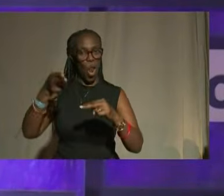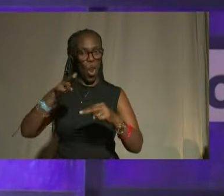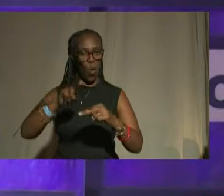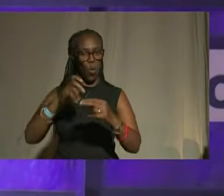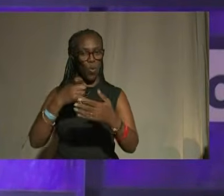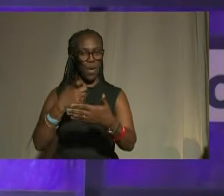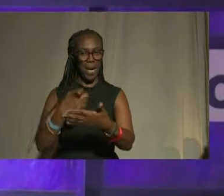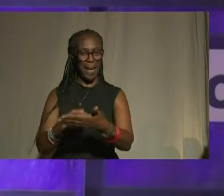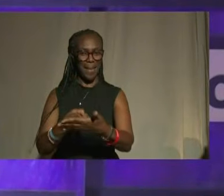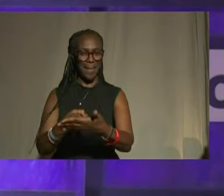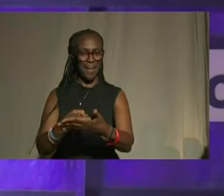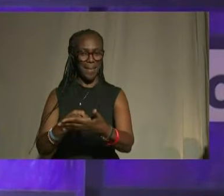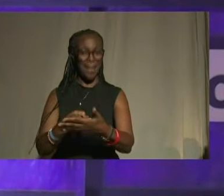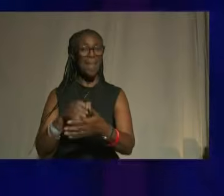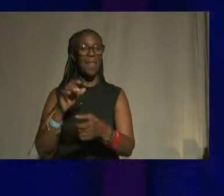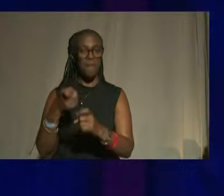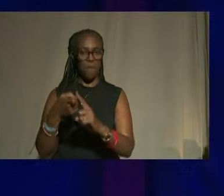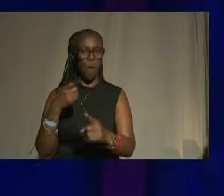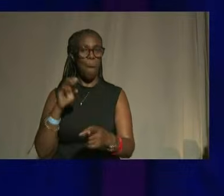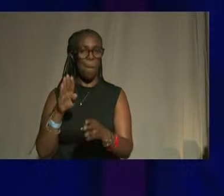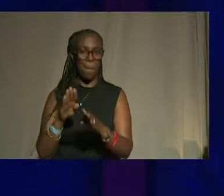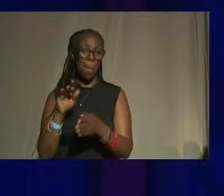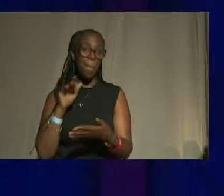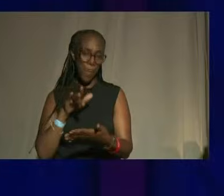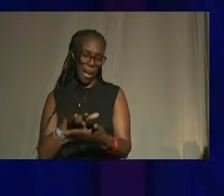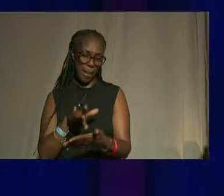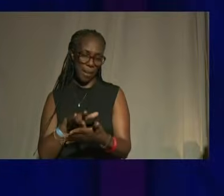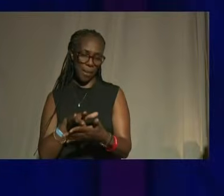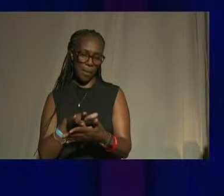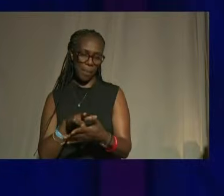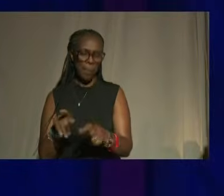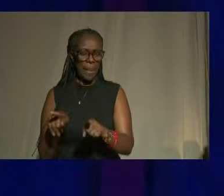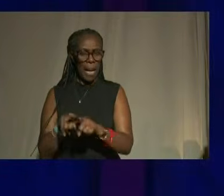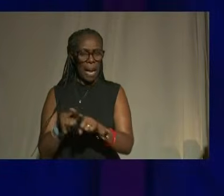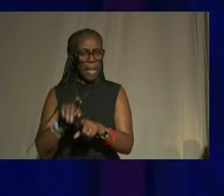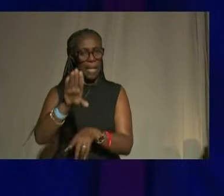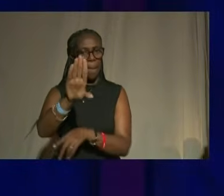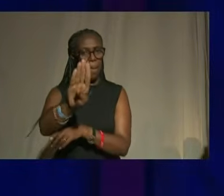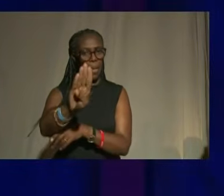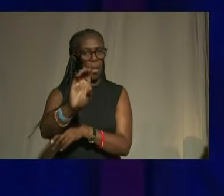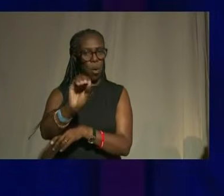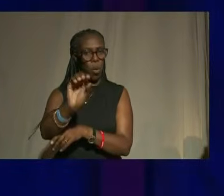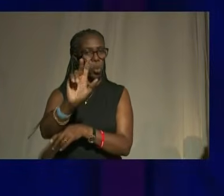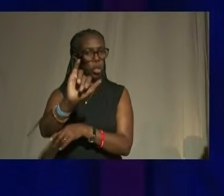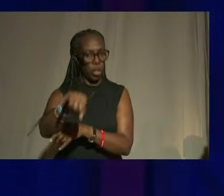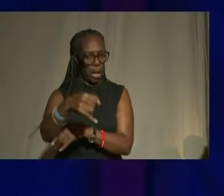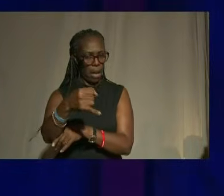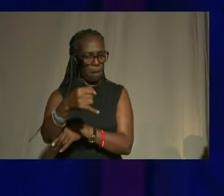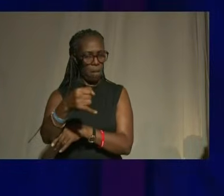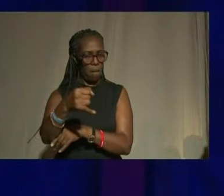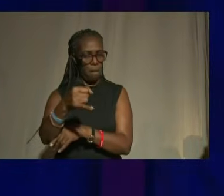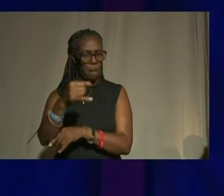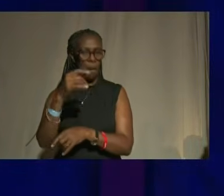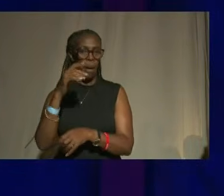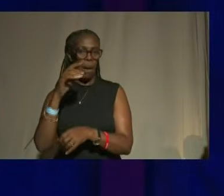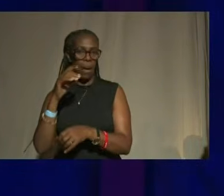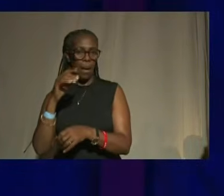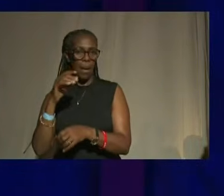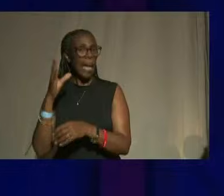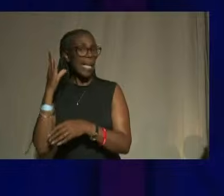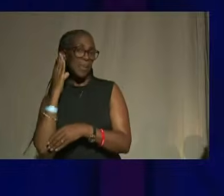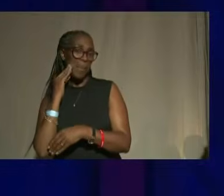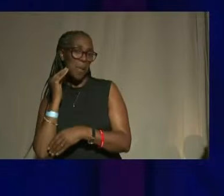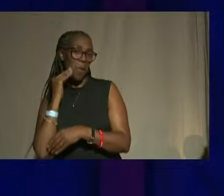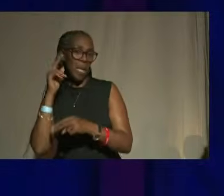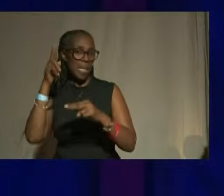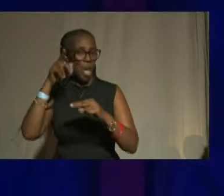bring rates down, which it will, we fully expect that our borrowers are going to